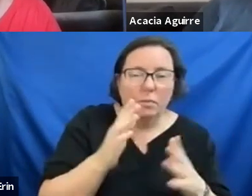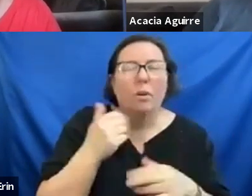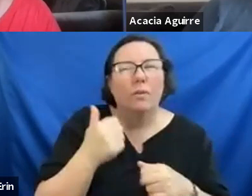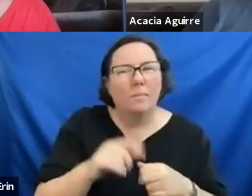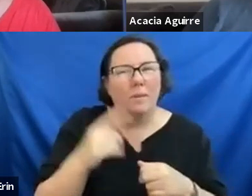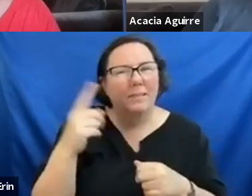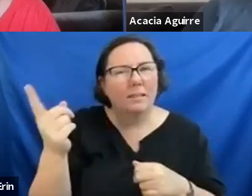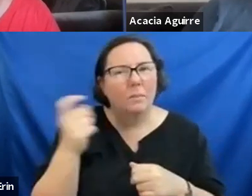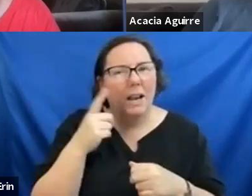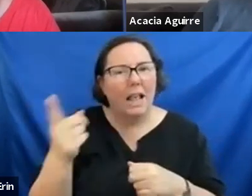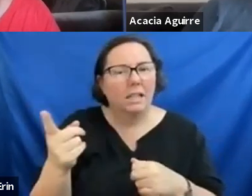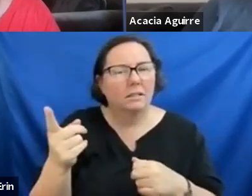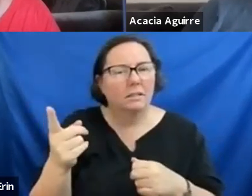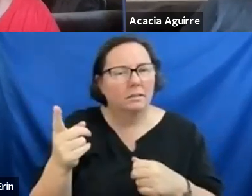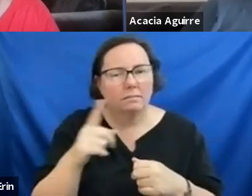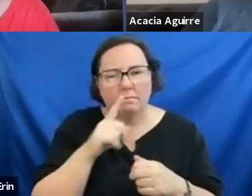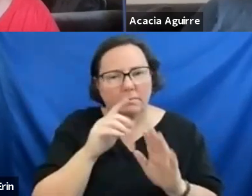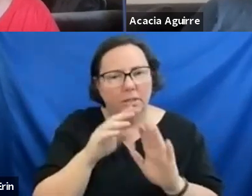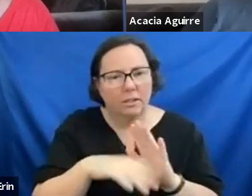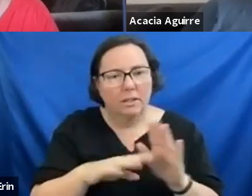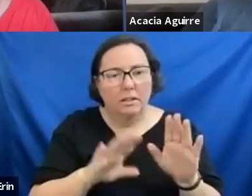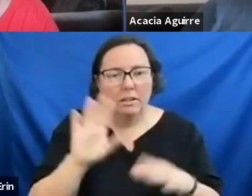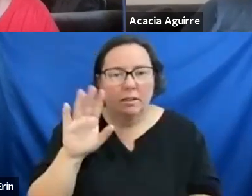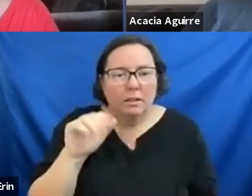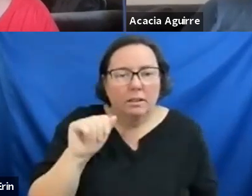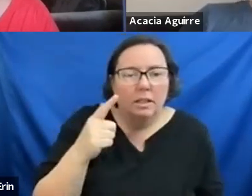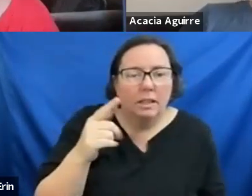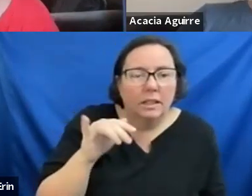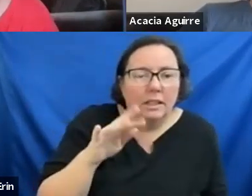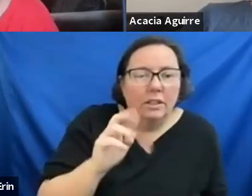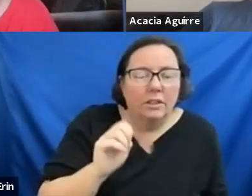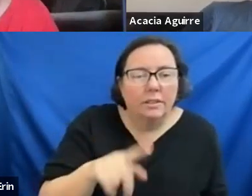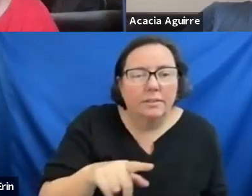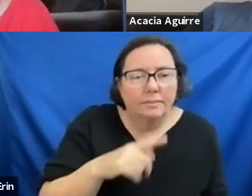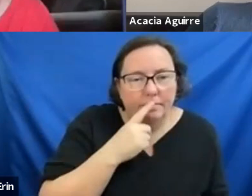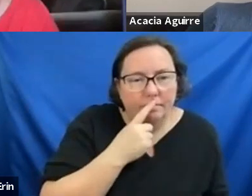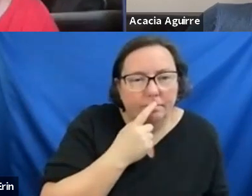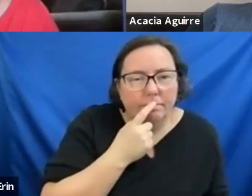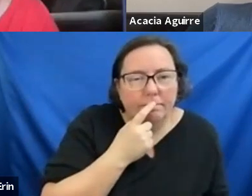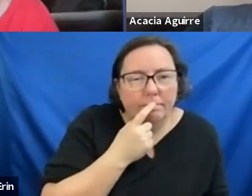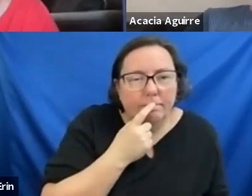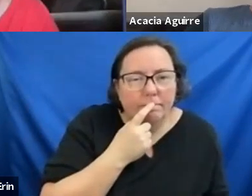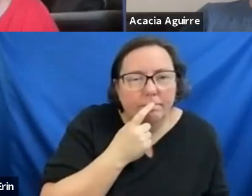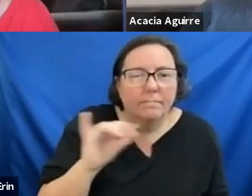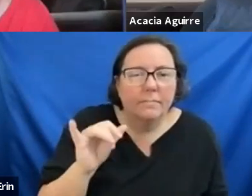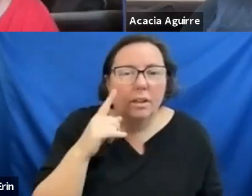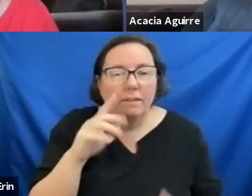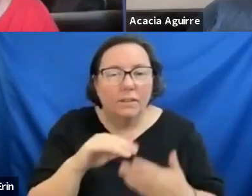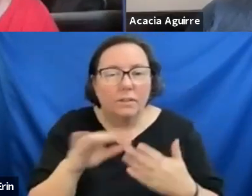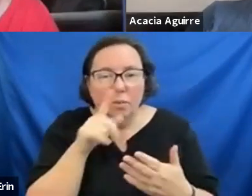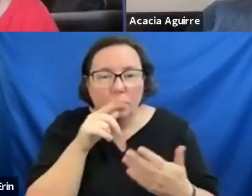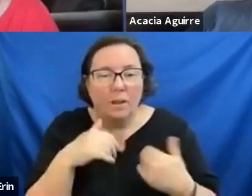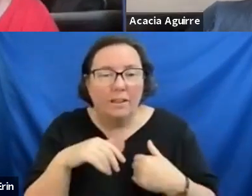someone else making? Yes, Ms. Aguirre. Yeah, and also for the students who have like